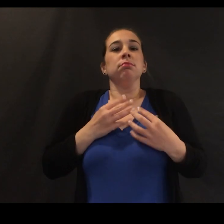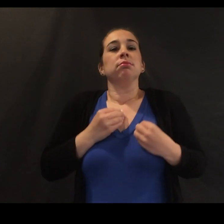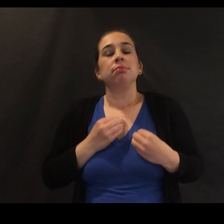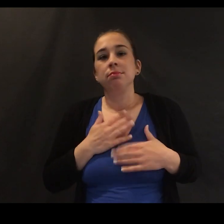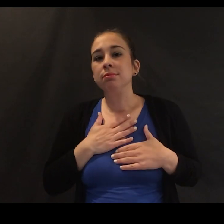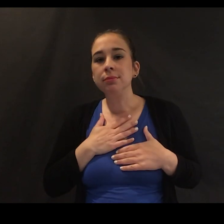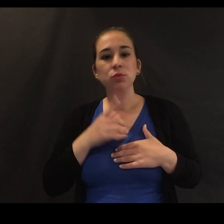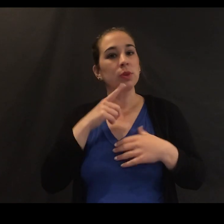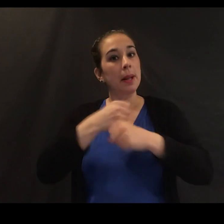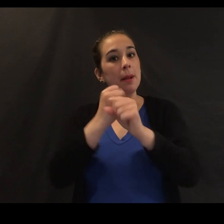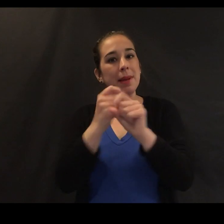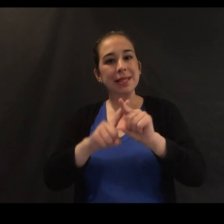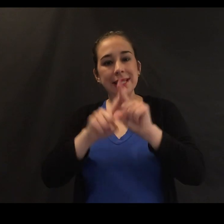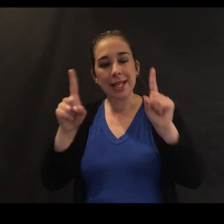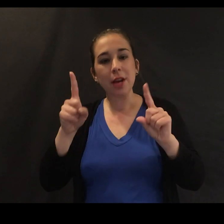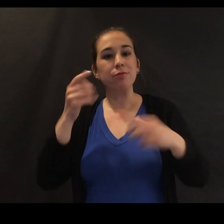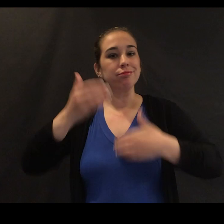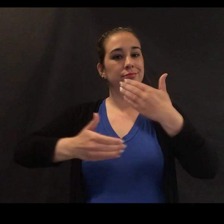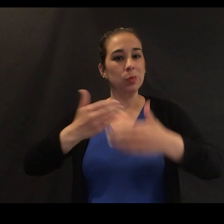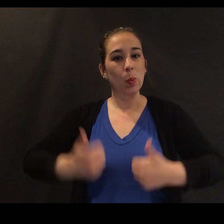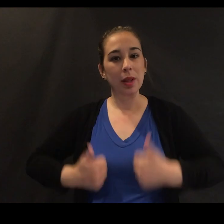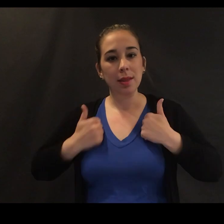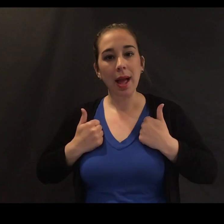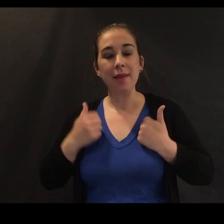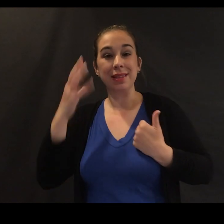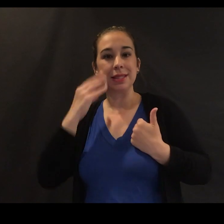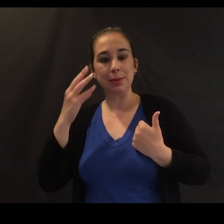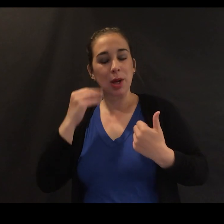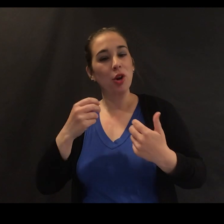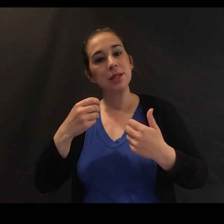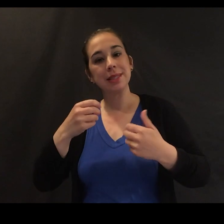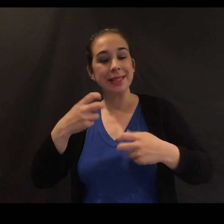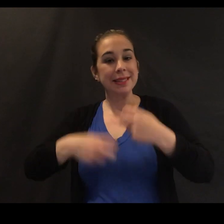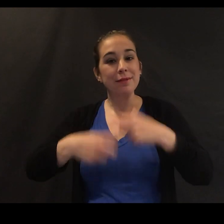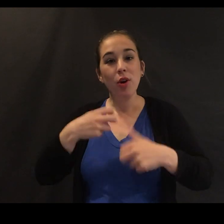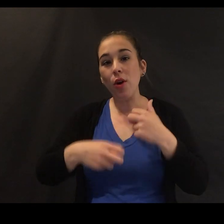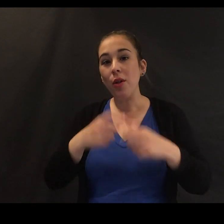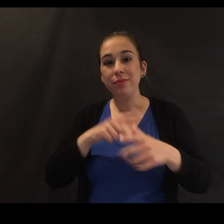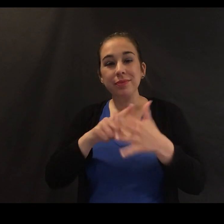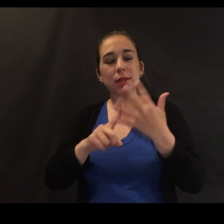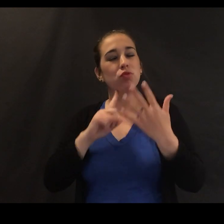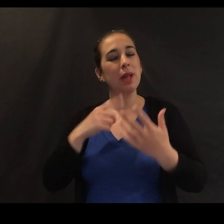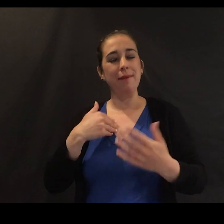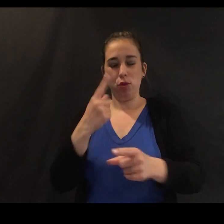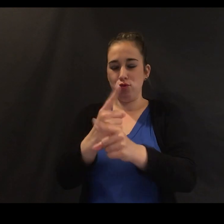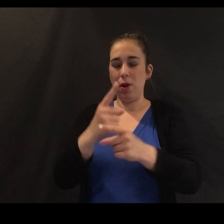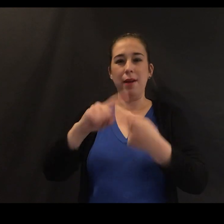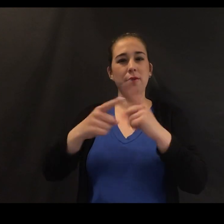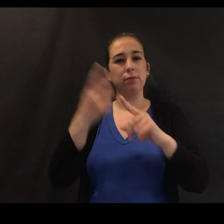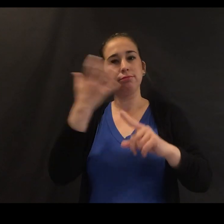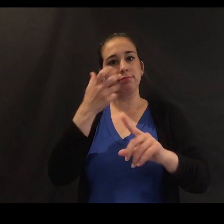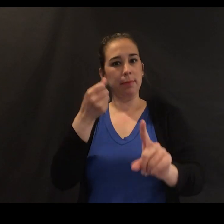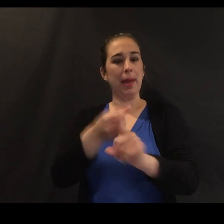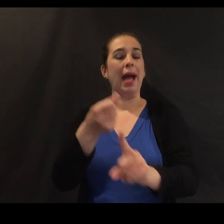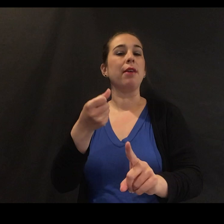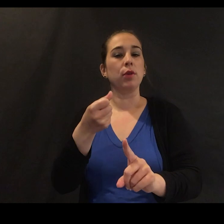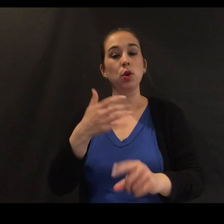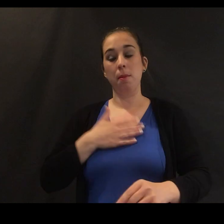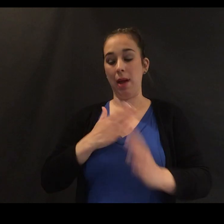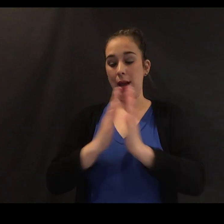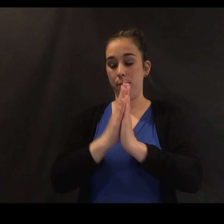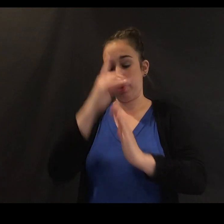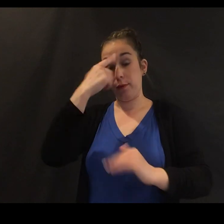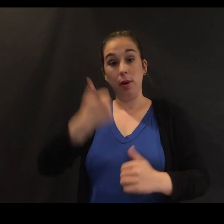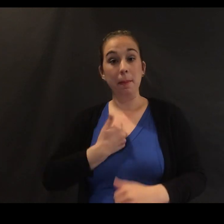in processing life, walking through difficulties, and just having the right kind of friends around you. And my prayer for myself